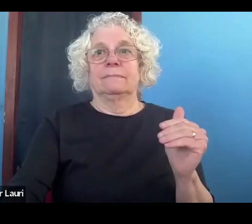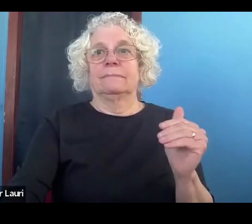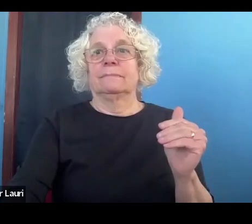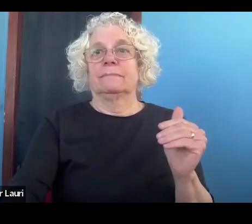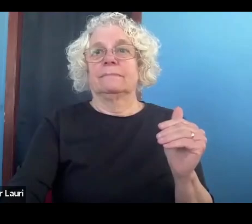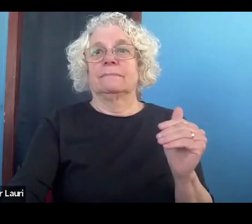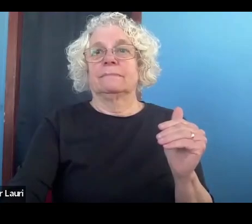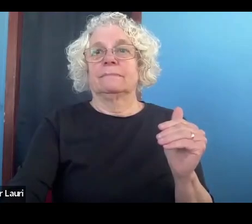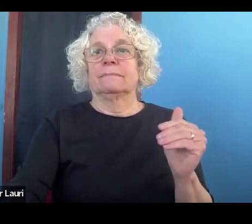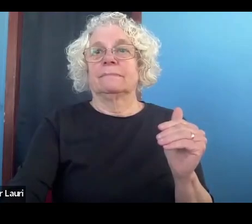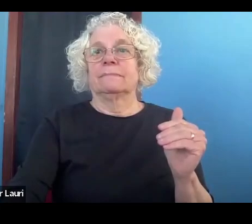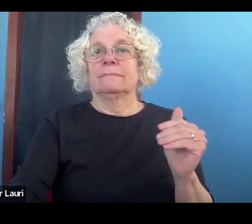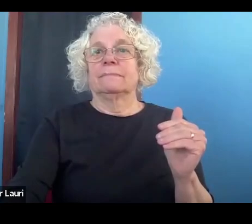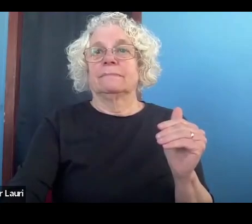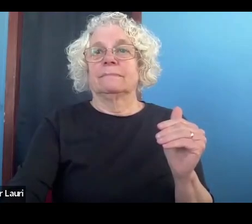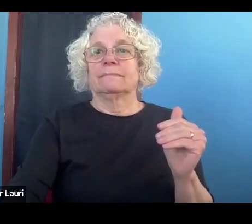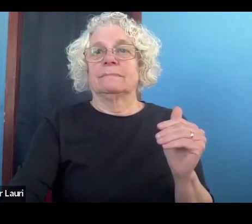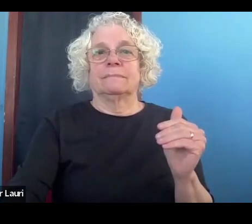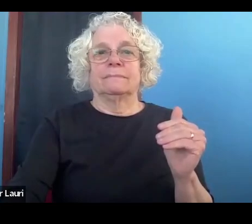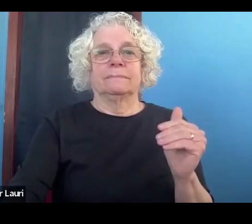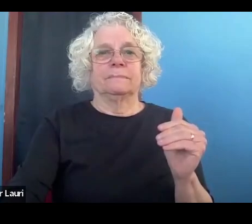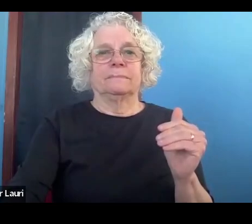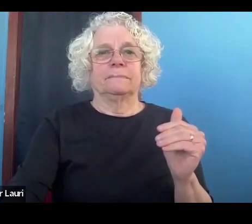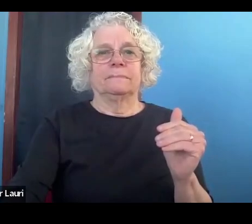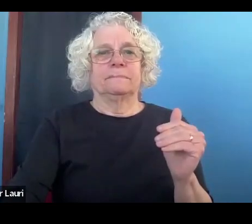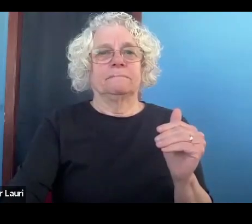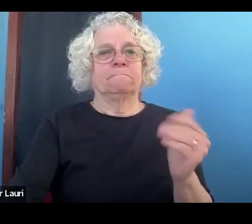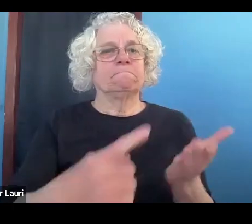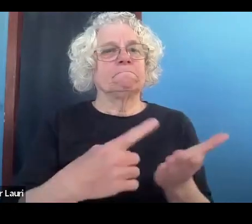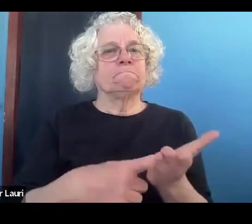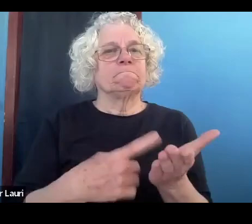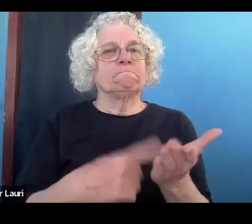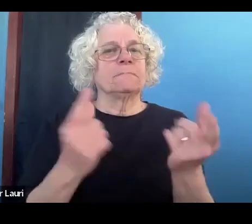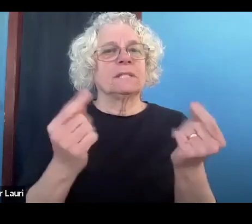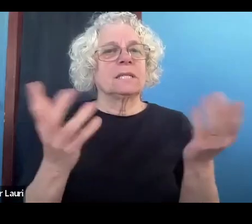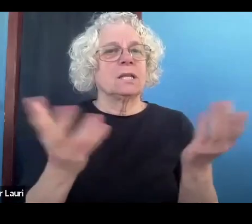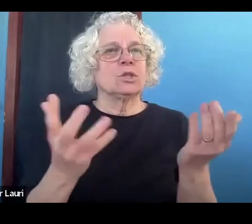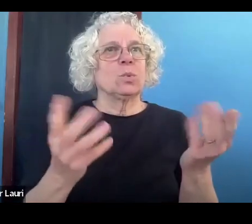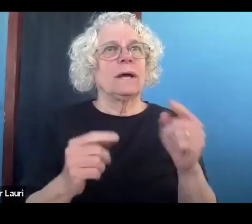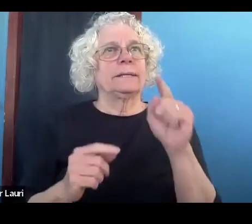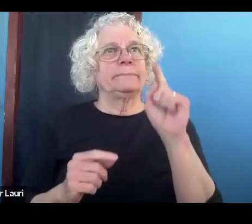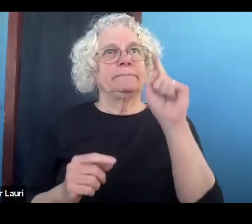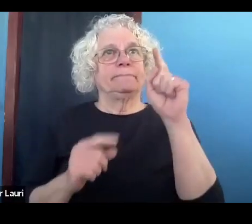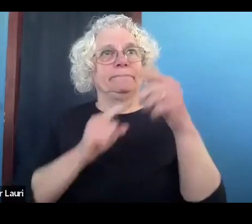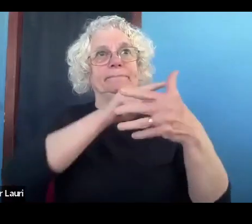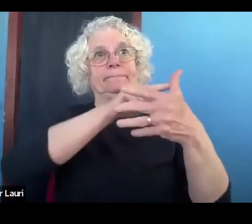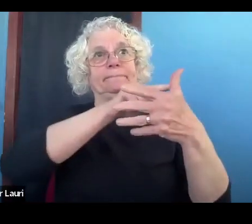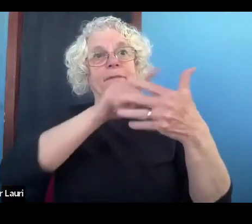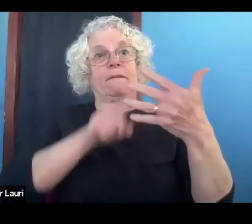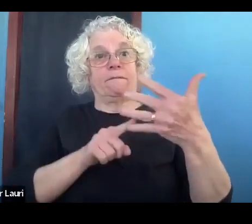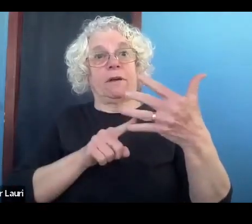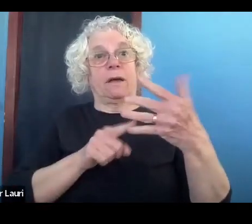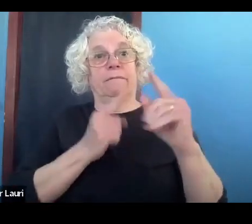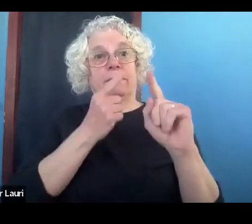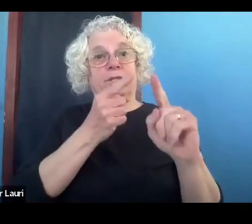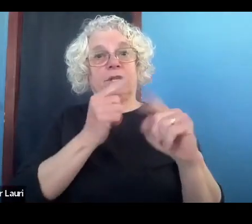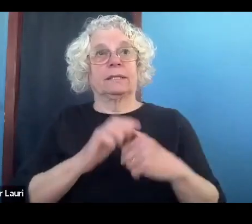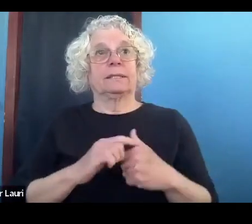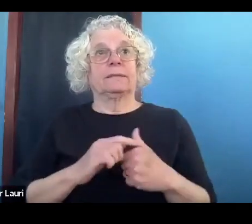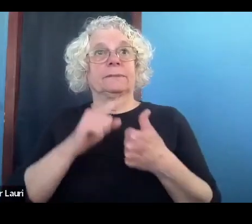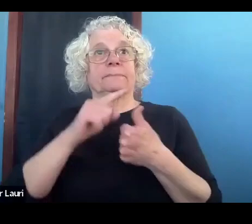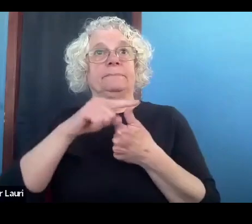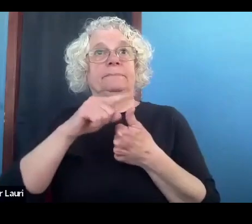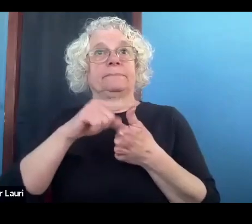Thank you. Our objectives for today, what are we going to talk about? Today we're going to talk about understanding the types and importance of